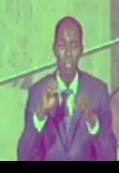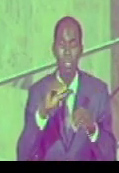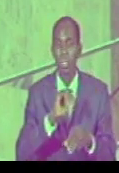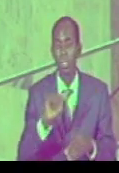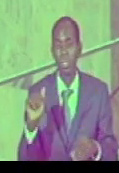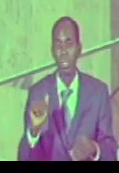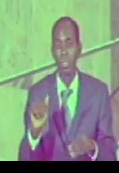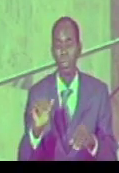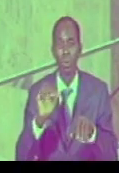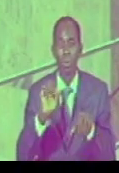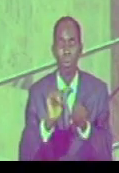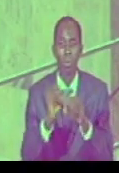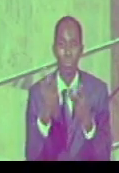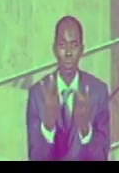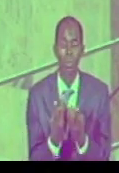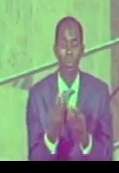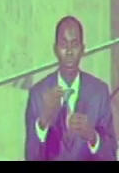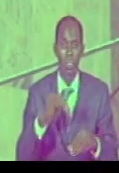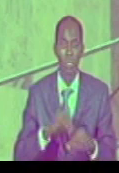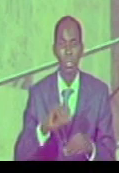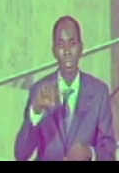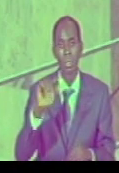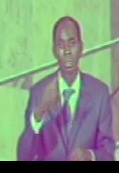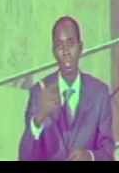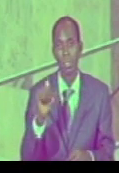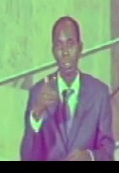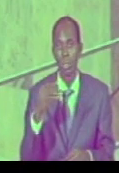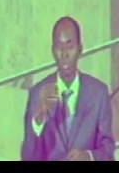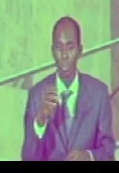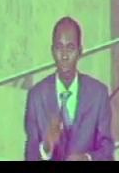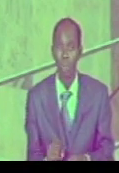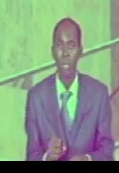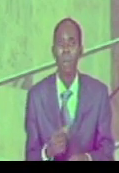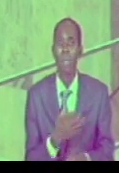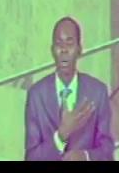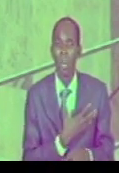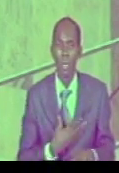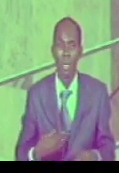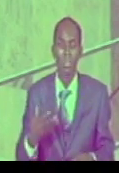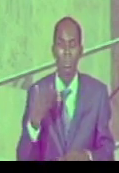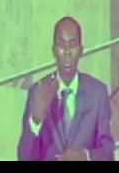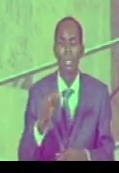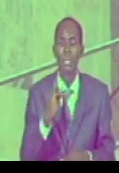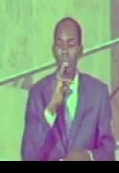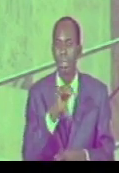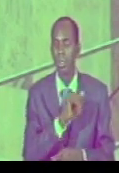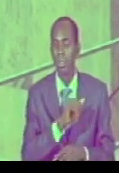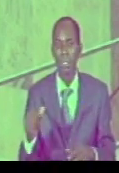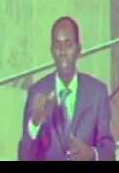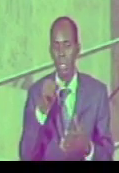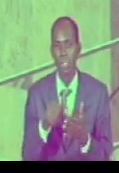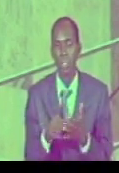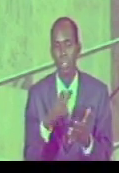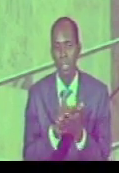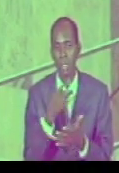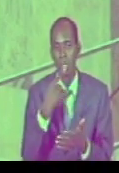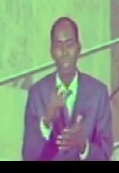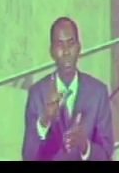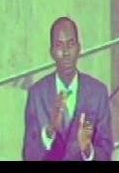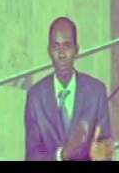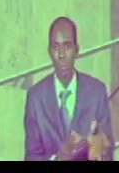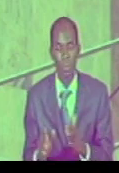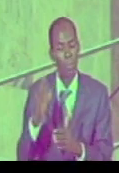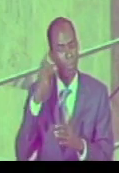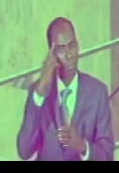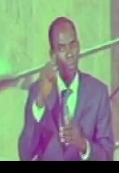just checked my mail while at the workshop. A mail tumbled in, prepared for interview. I went to, praise the